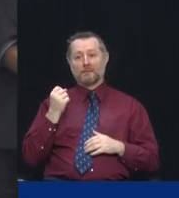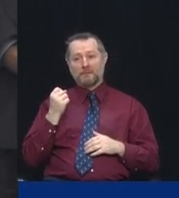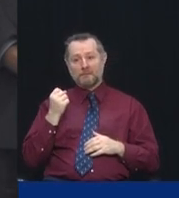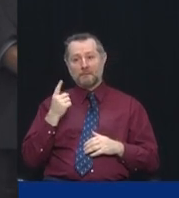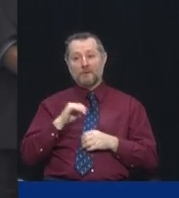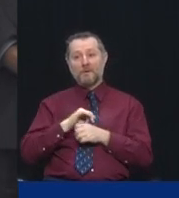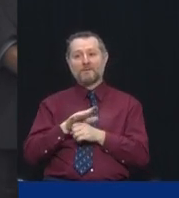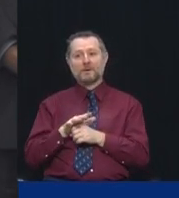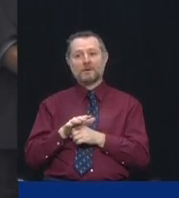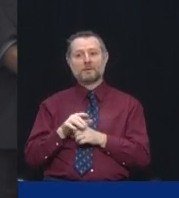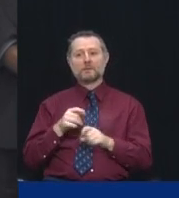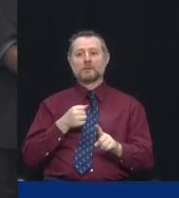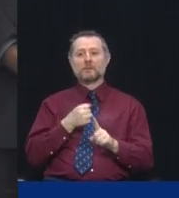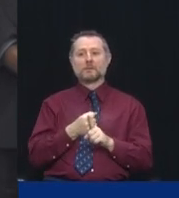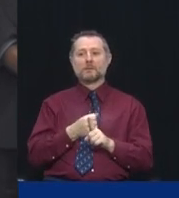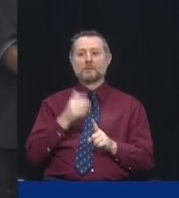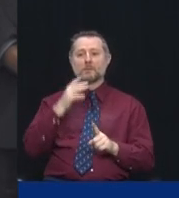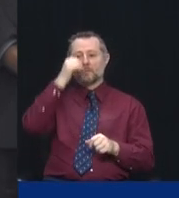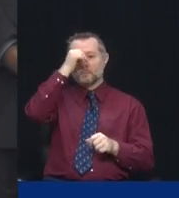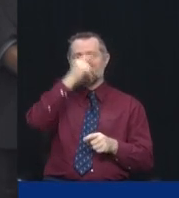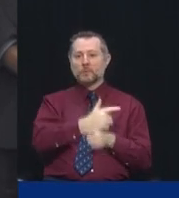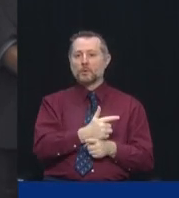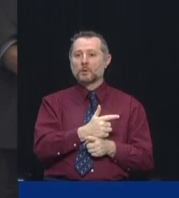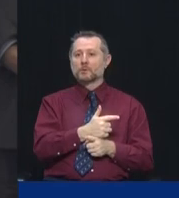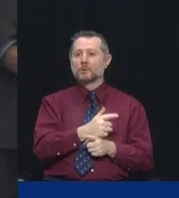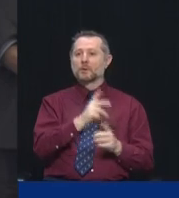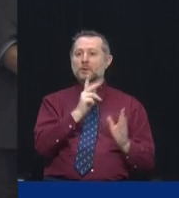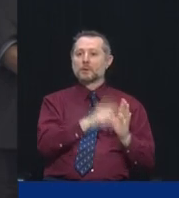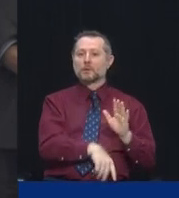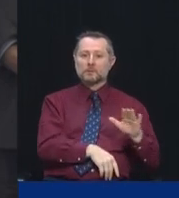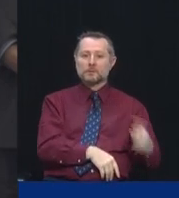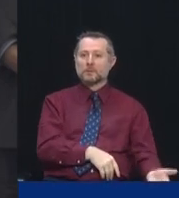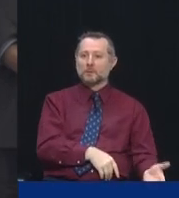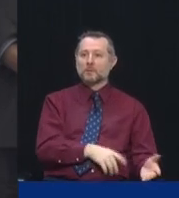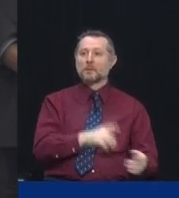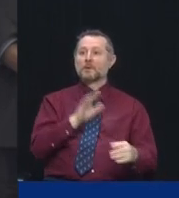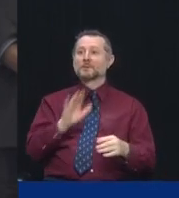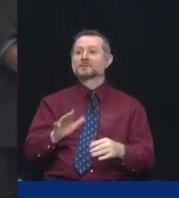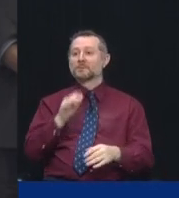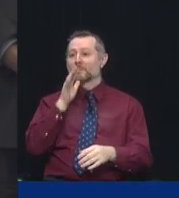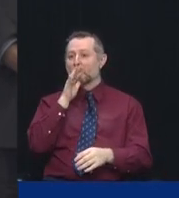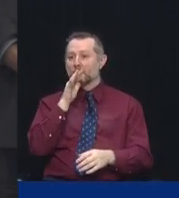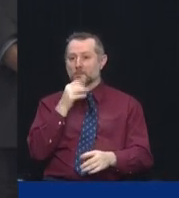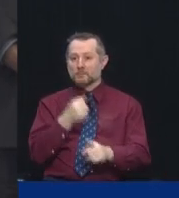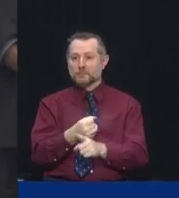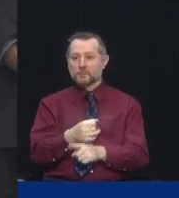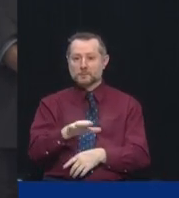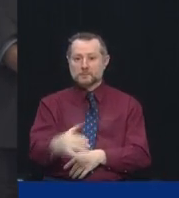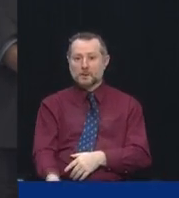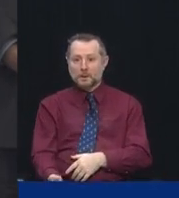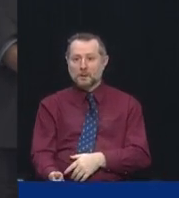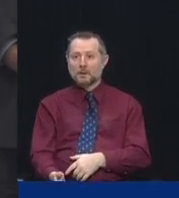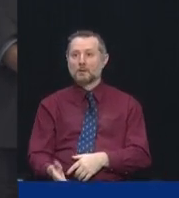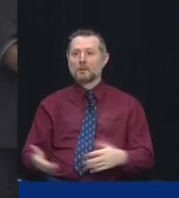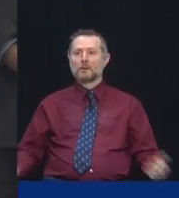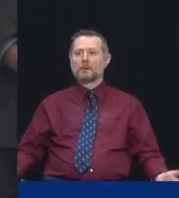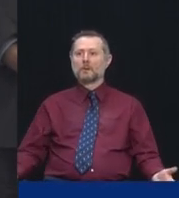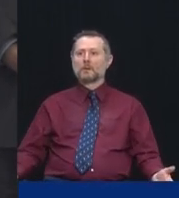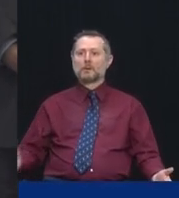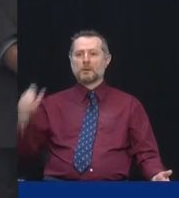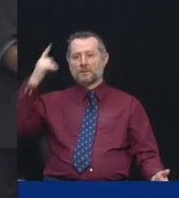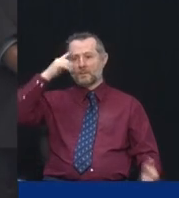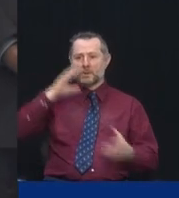his brother and took his mother. So this thing is real, as the governor has said,